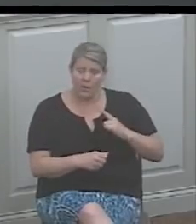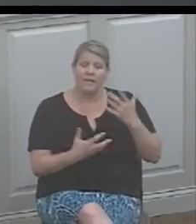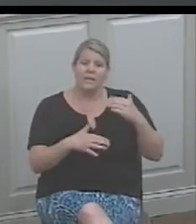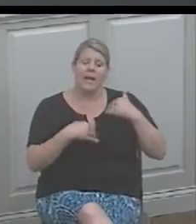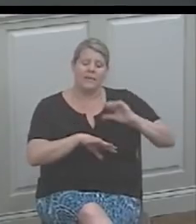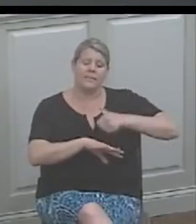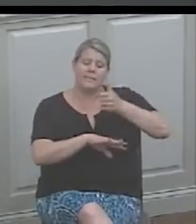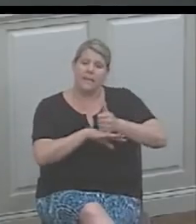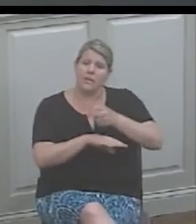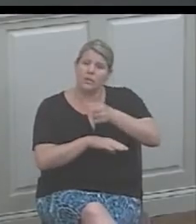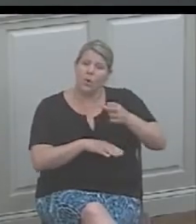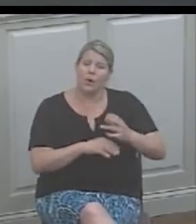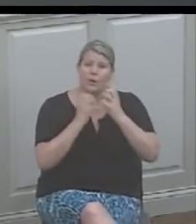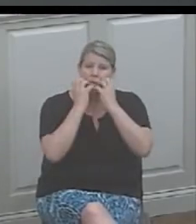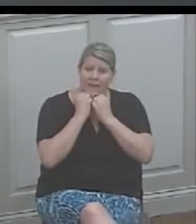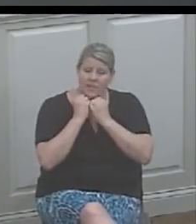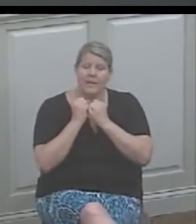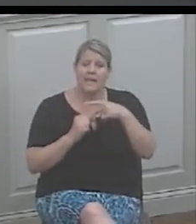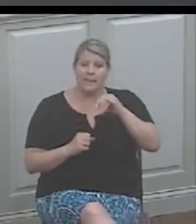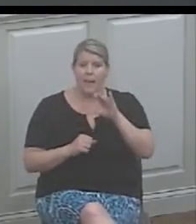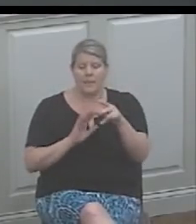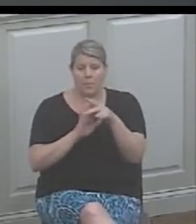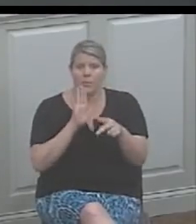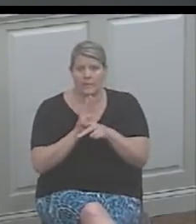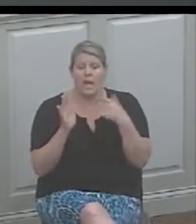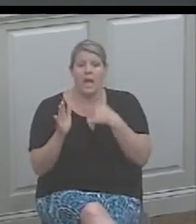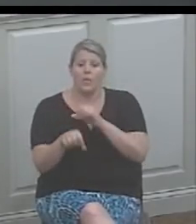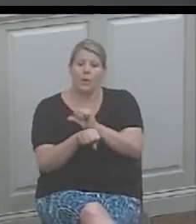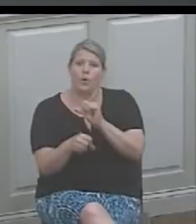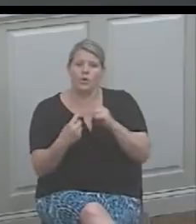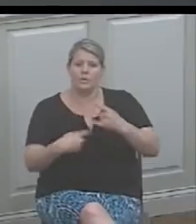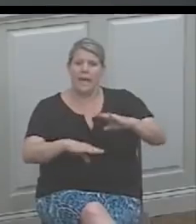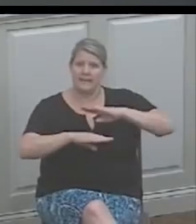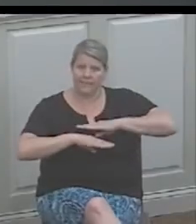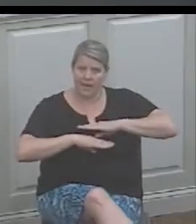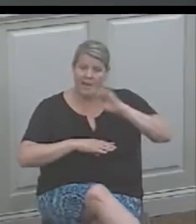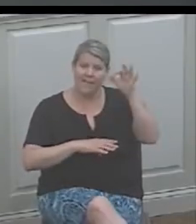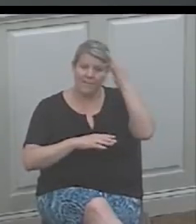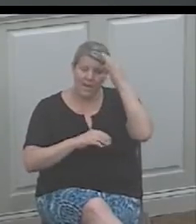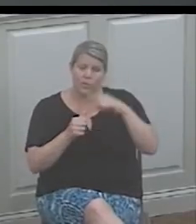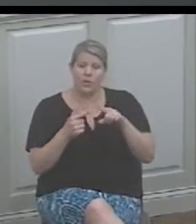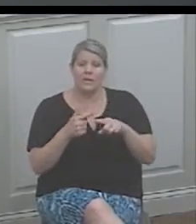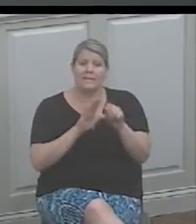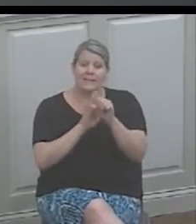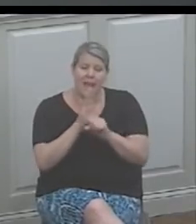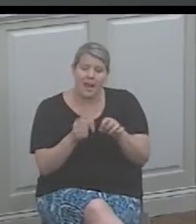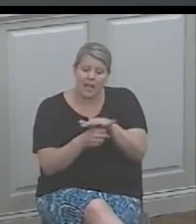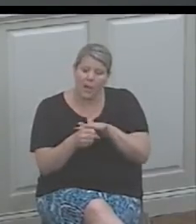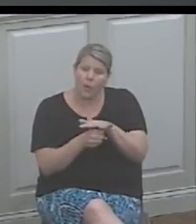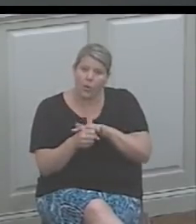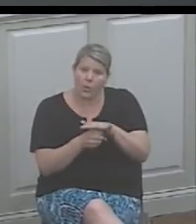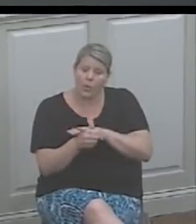established historic preservation as a public policy and worked to meet federal, state, and local historic preservation objectives.